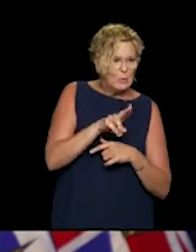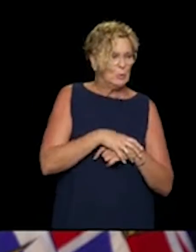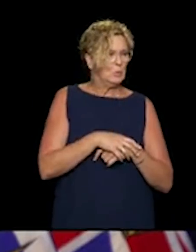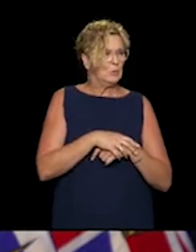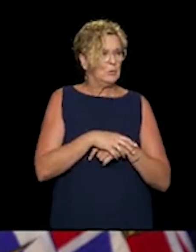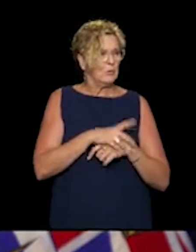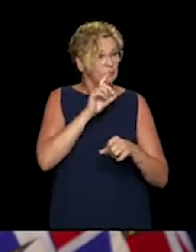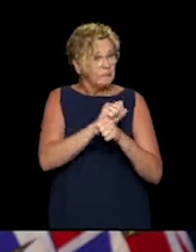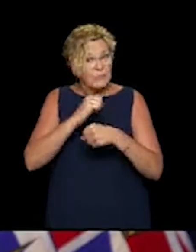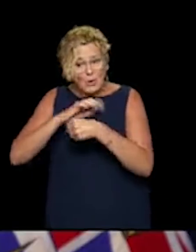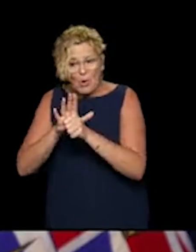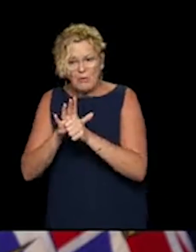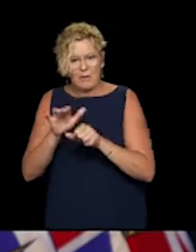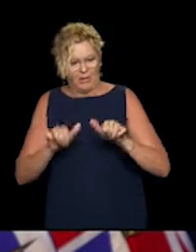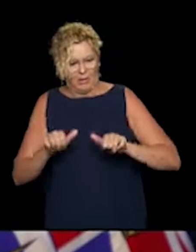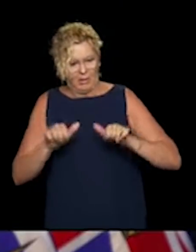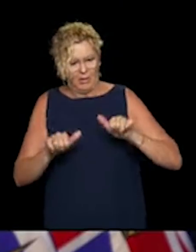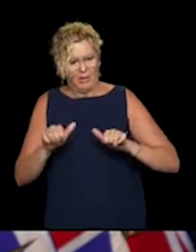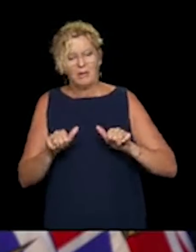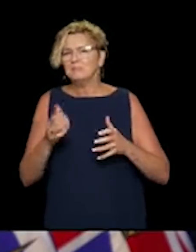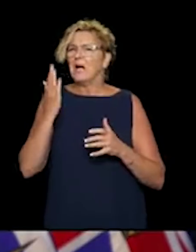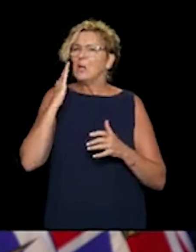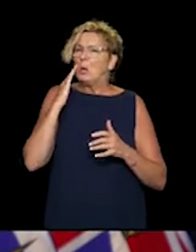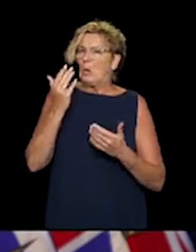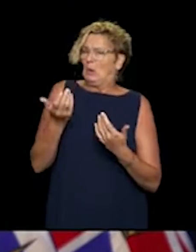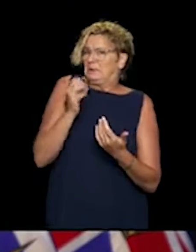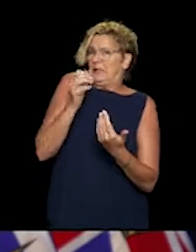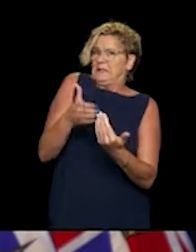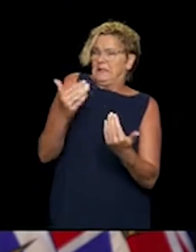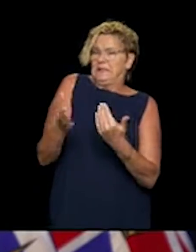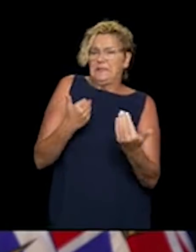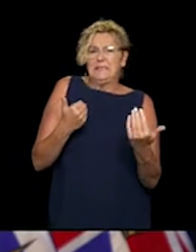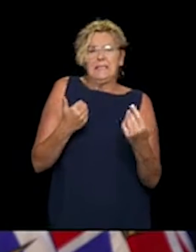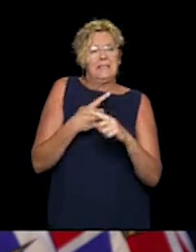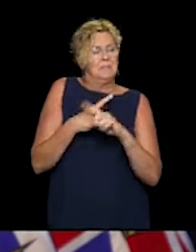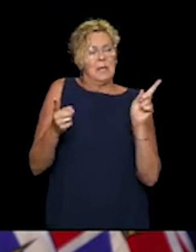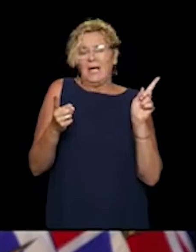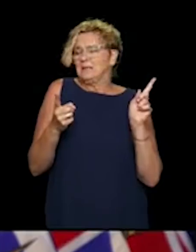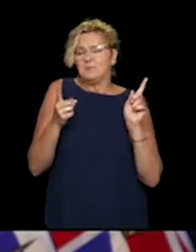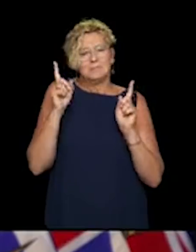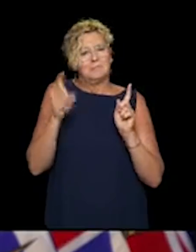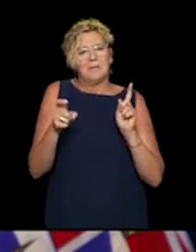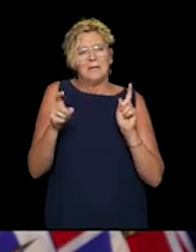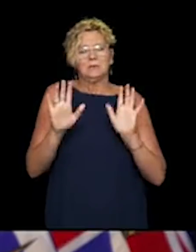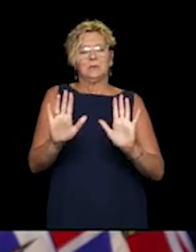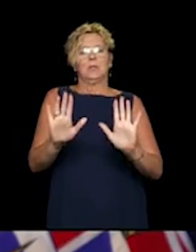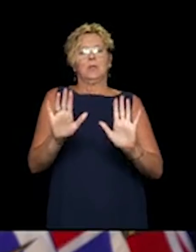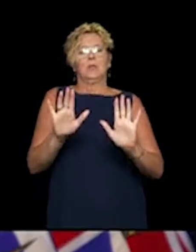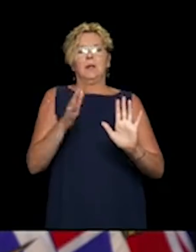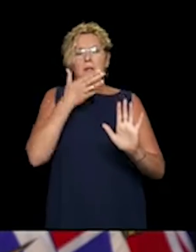first step for everyone is to stay home if we're not 100% healthy. And that is a challenging thing, I know